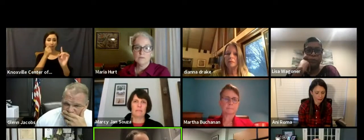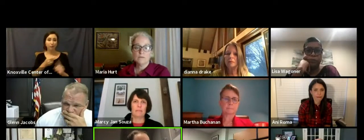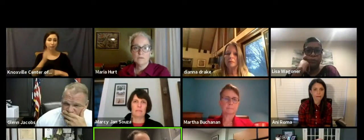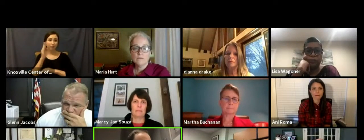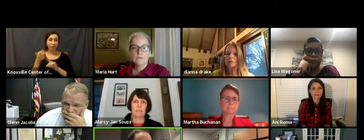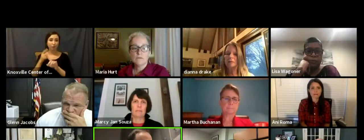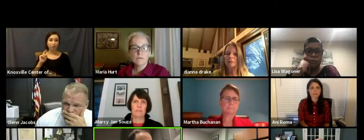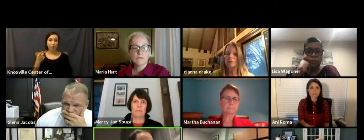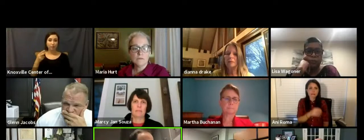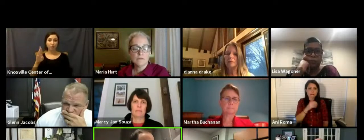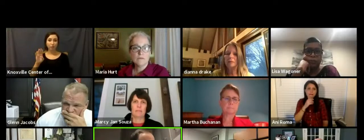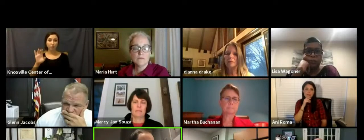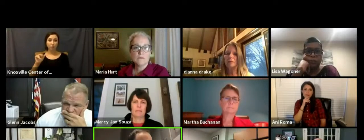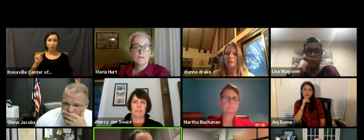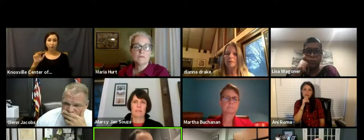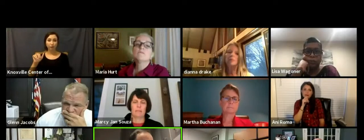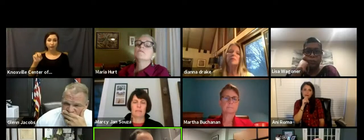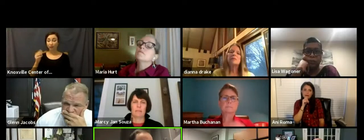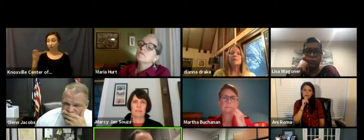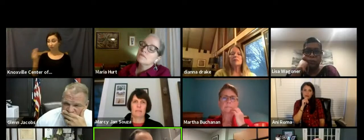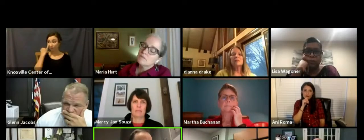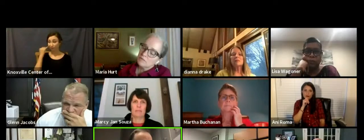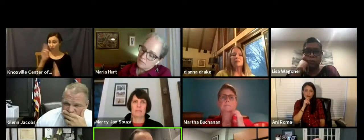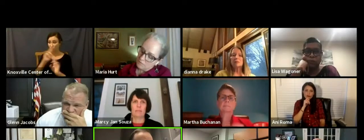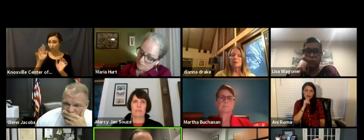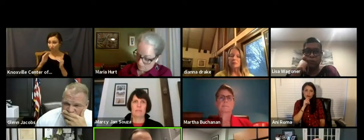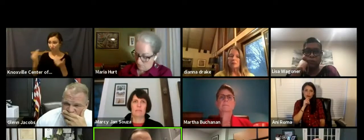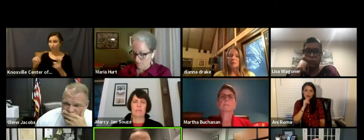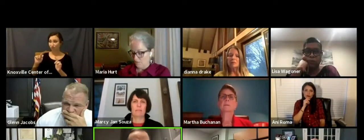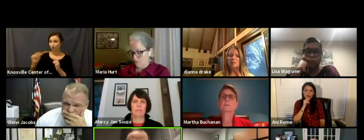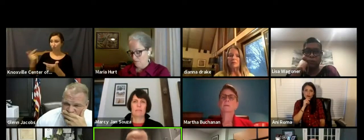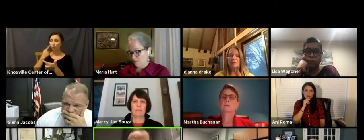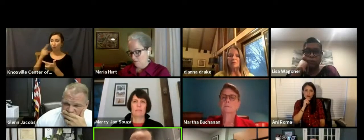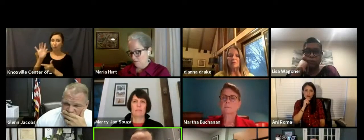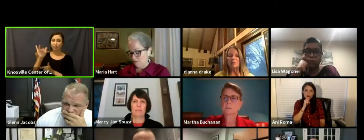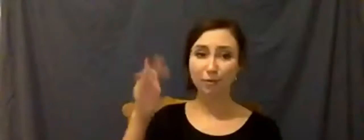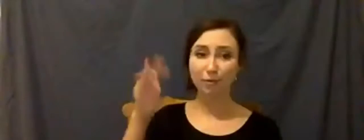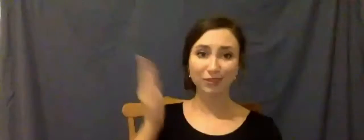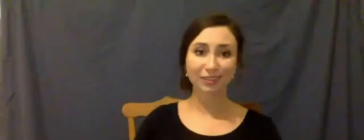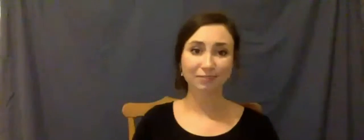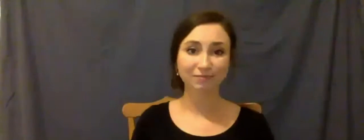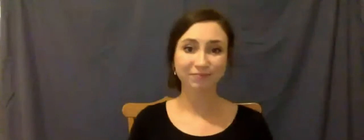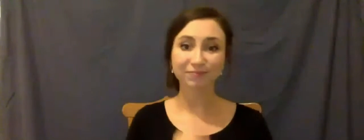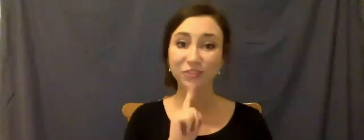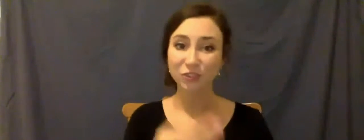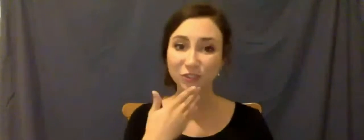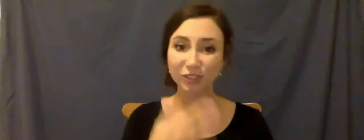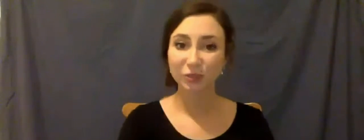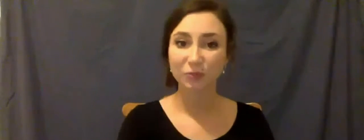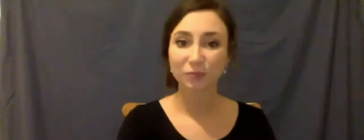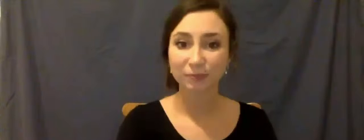Buchanan, if you're ready, we will give you the floor for that presentation, please. Sure, thanks.